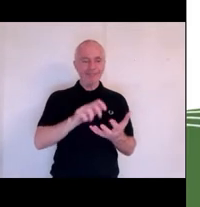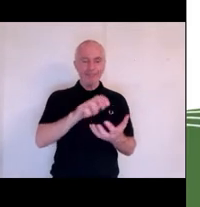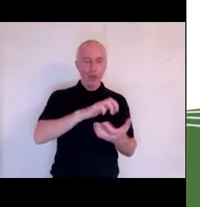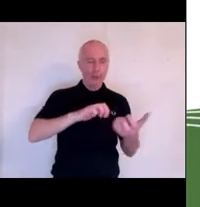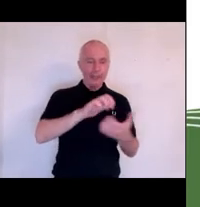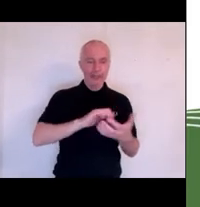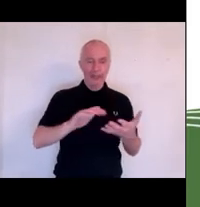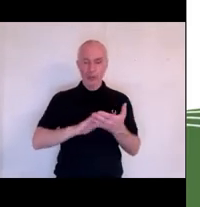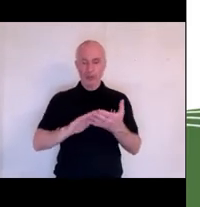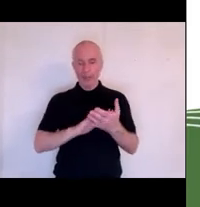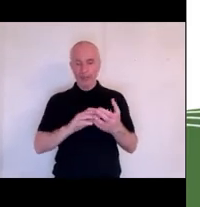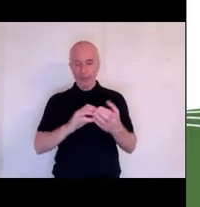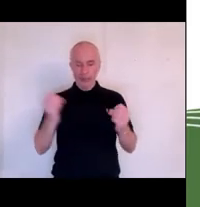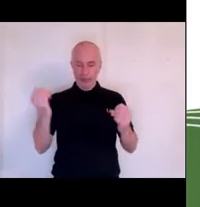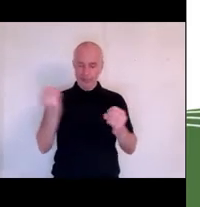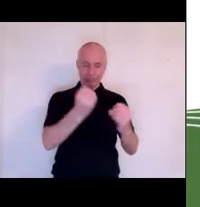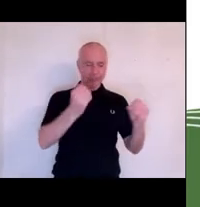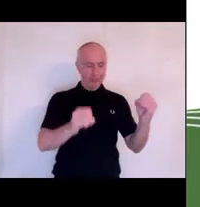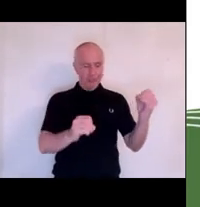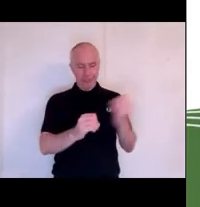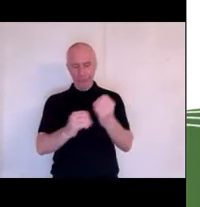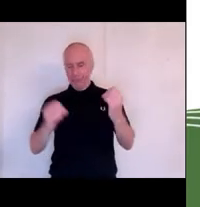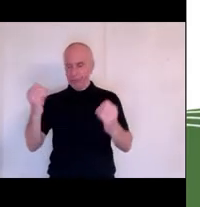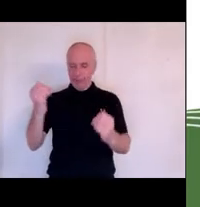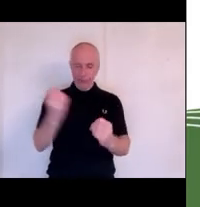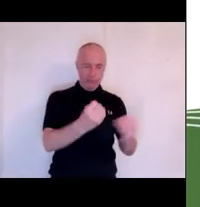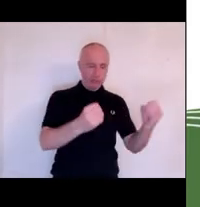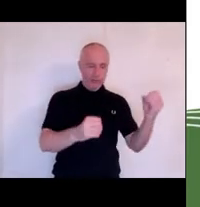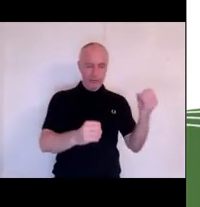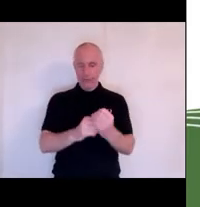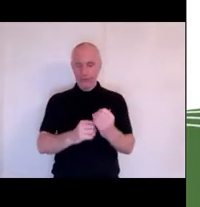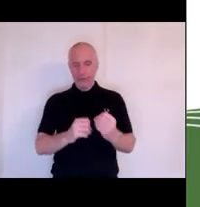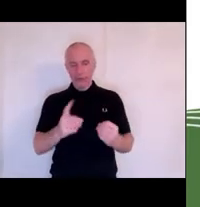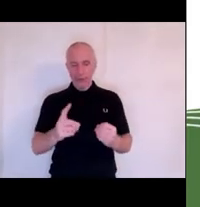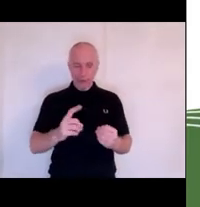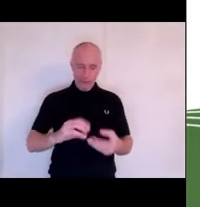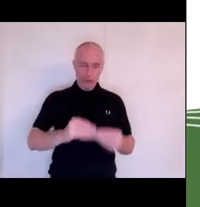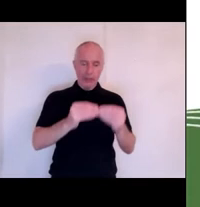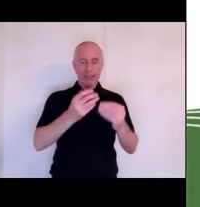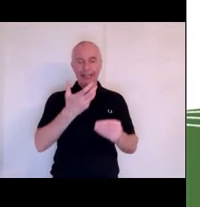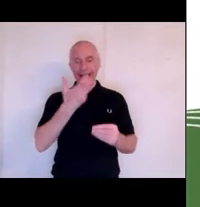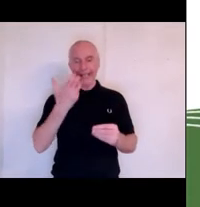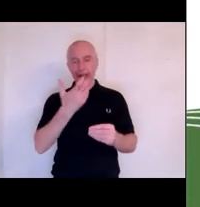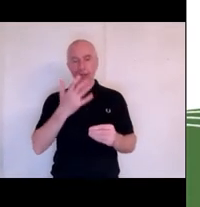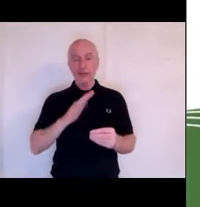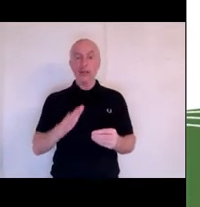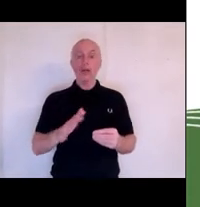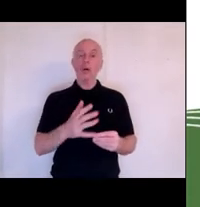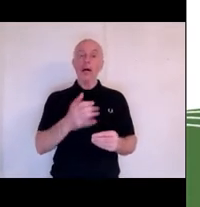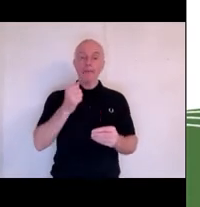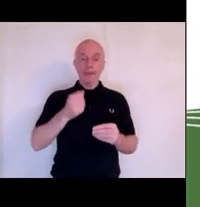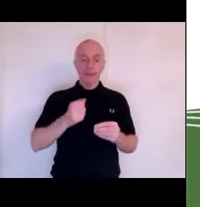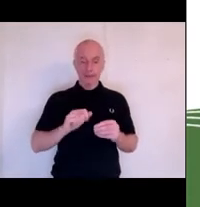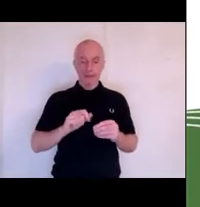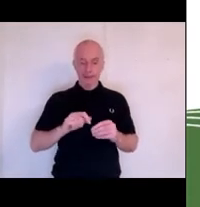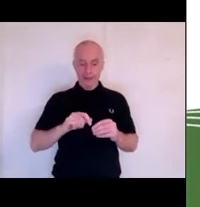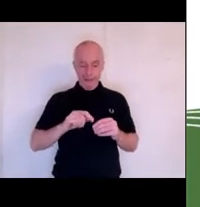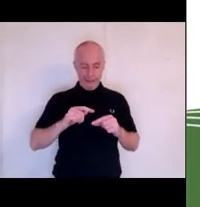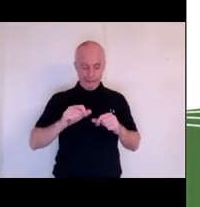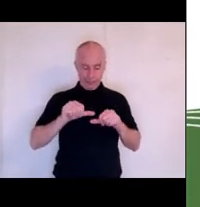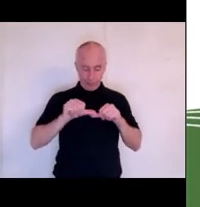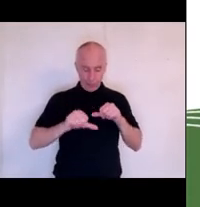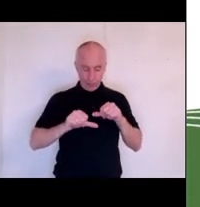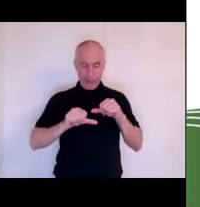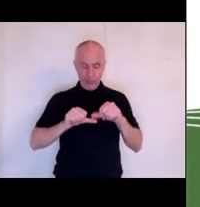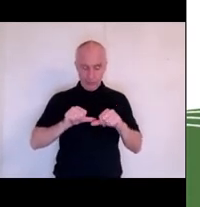knocking into each other that causes the heat generation. What we actually have is you have a number of processes happening within the atoms